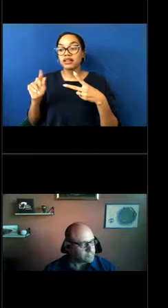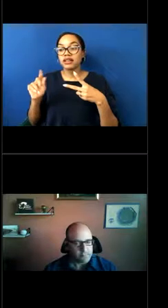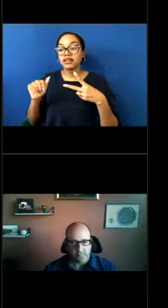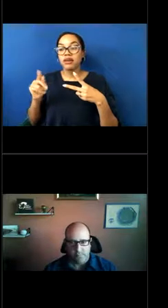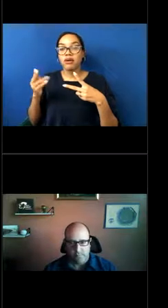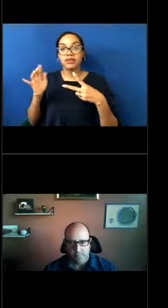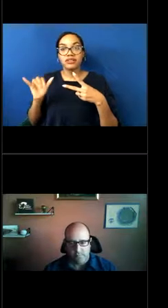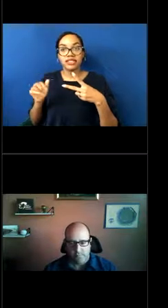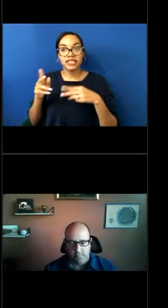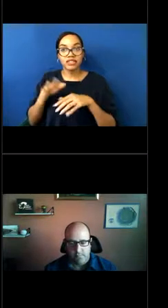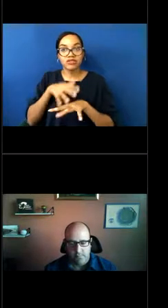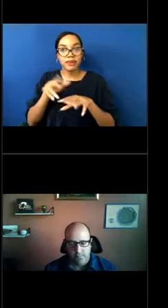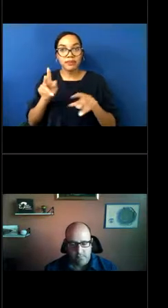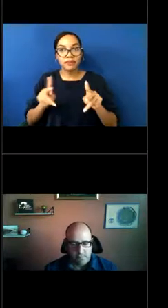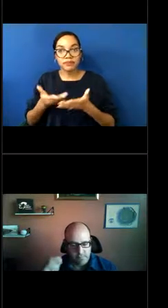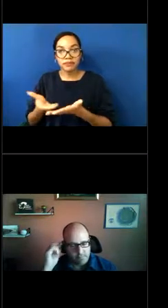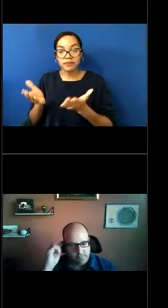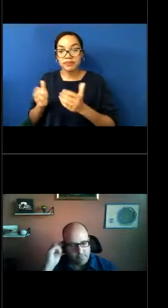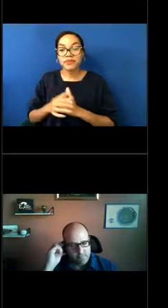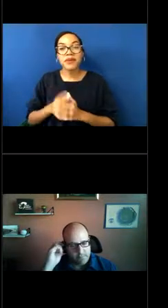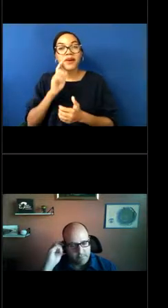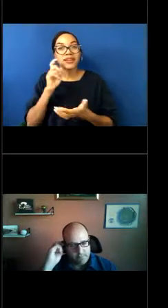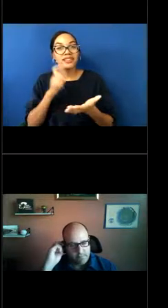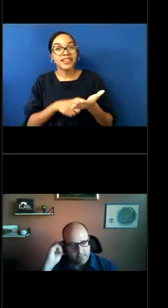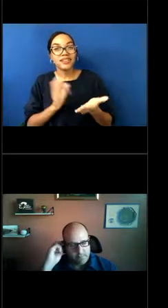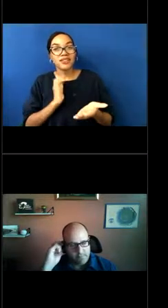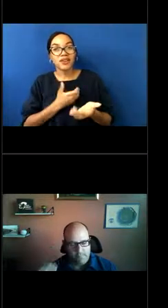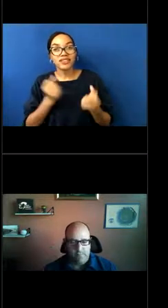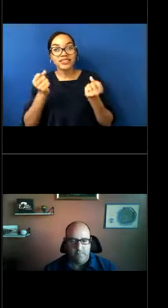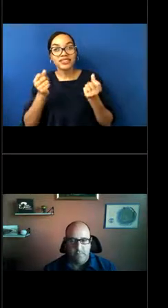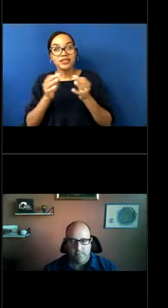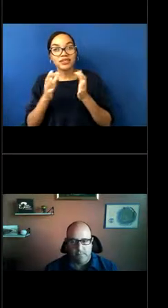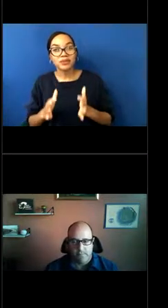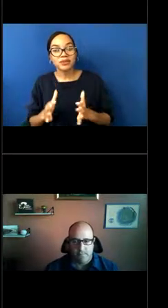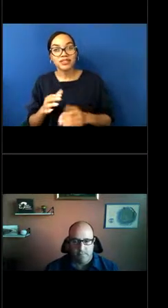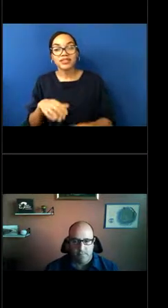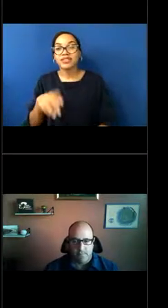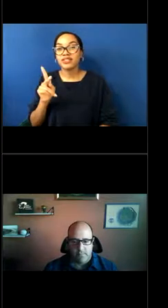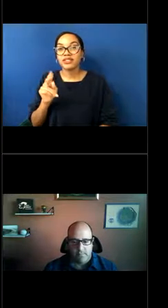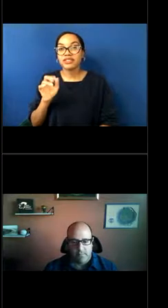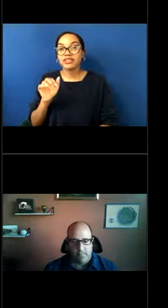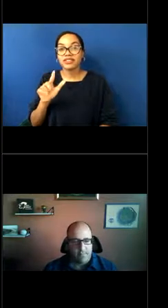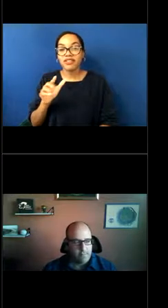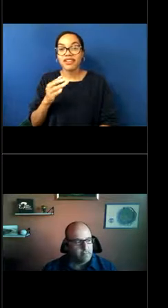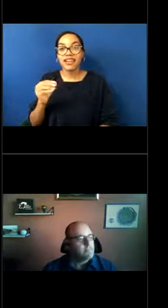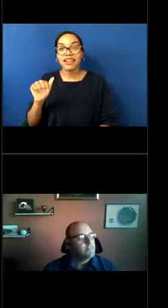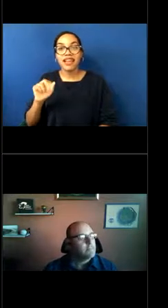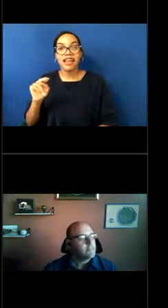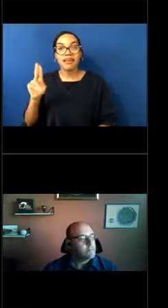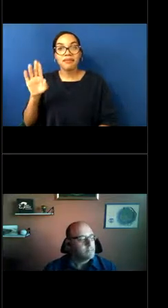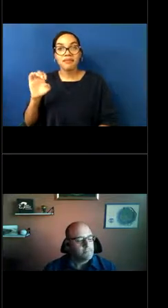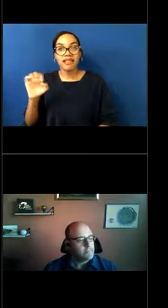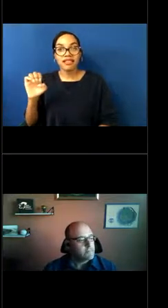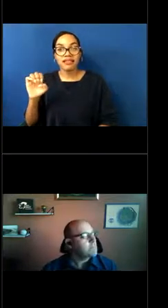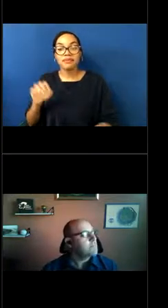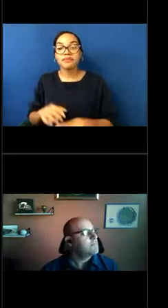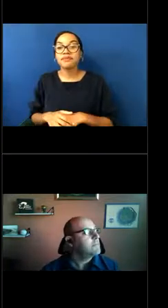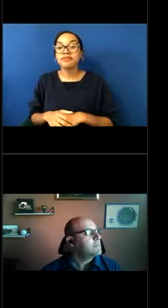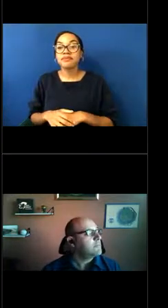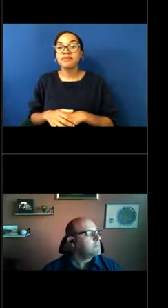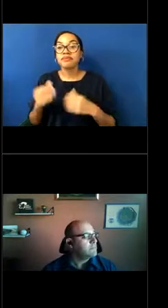Sign Language interpreters, Crystal Butler and Annabelle Stone. A few guidelines before I hand you over to Vincent. You're